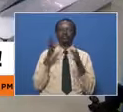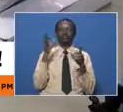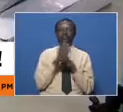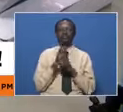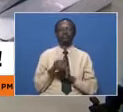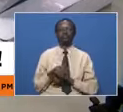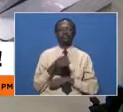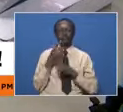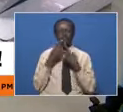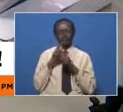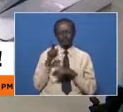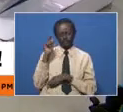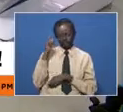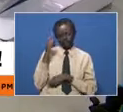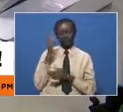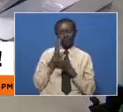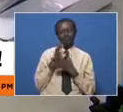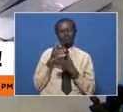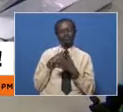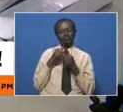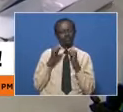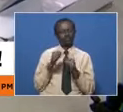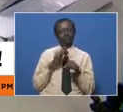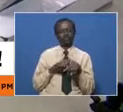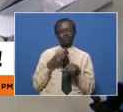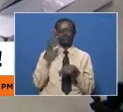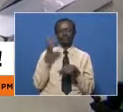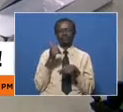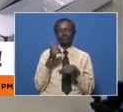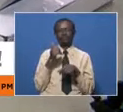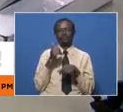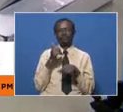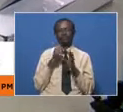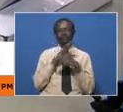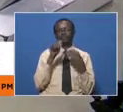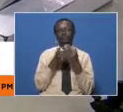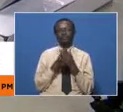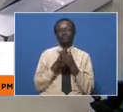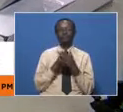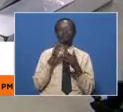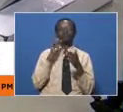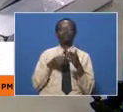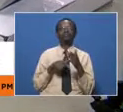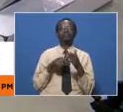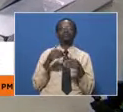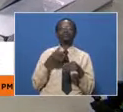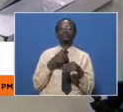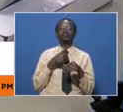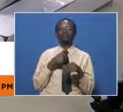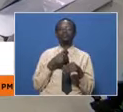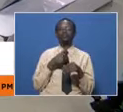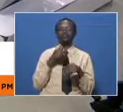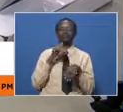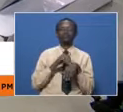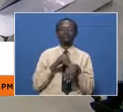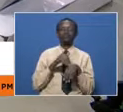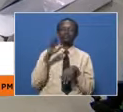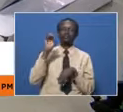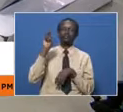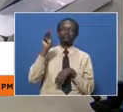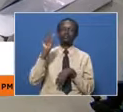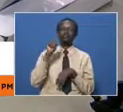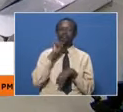face a considerable difficulty right now, owing to the fact that all these faces in Oka right now don't trust Raila? There's a